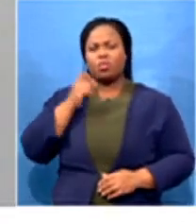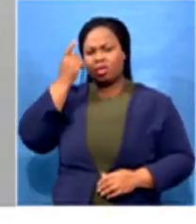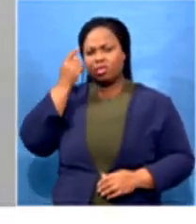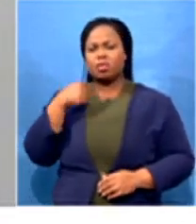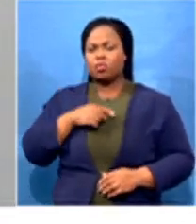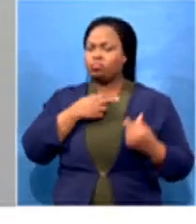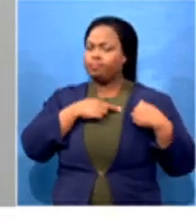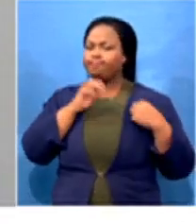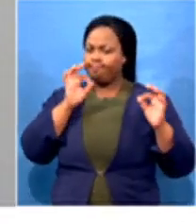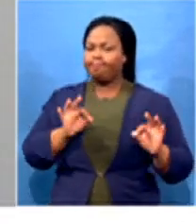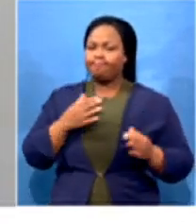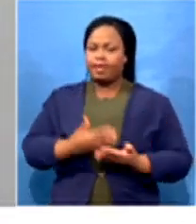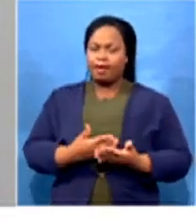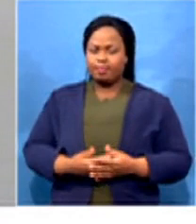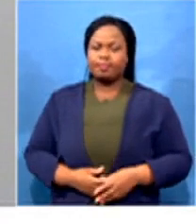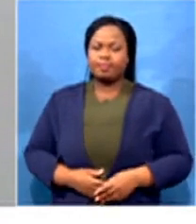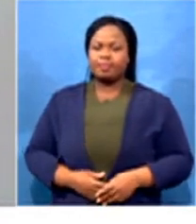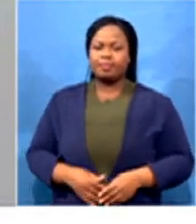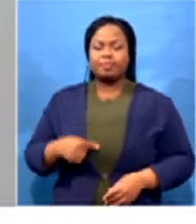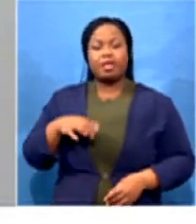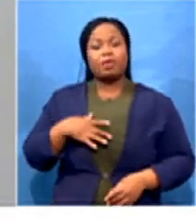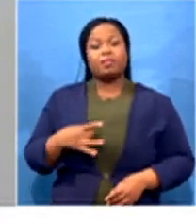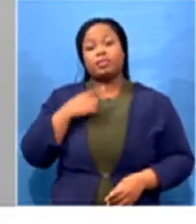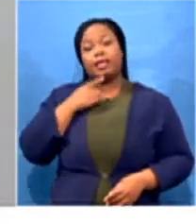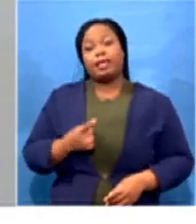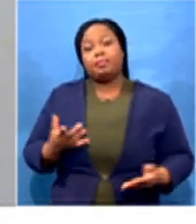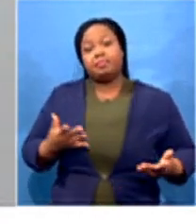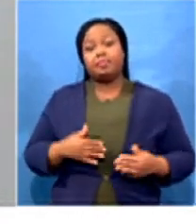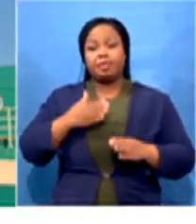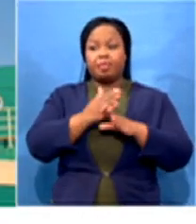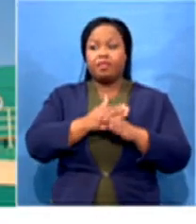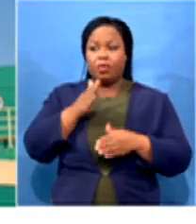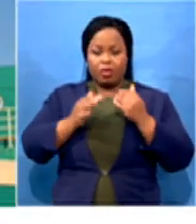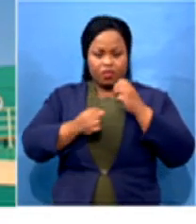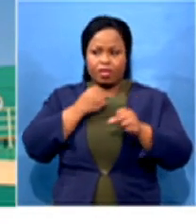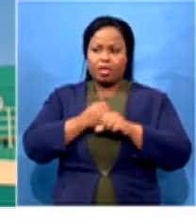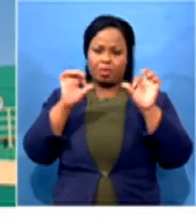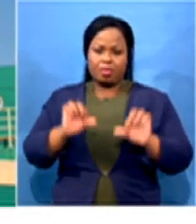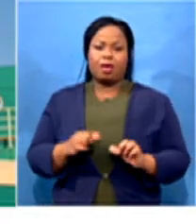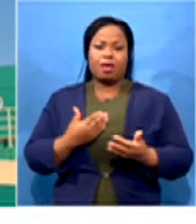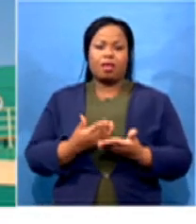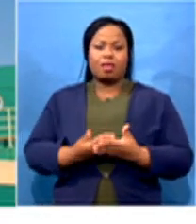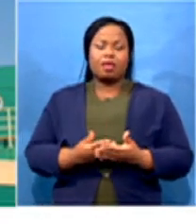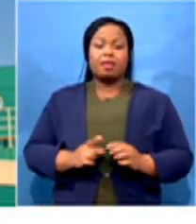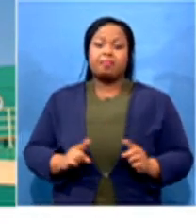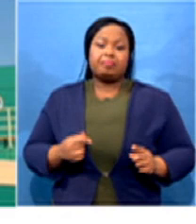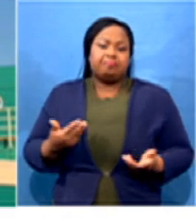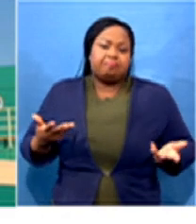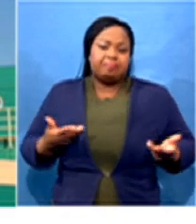be responsible. I'd love to say, you know, before the end of the year, we'll be back. But who